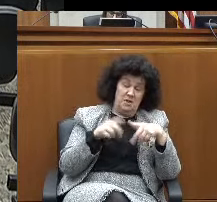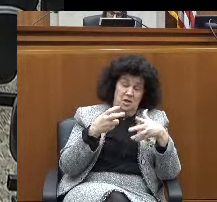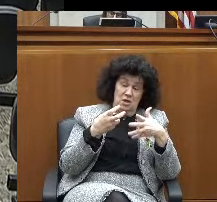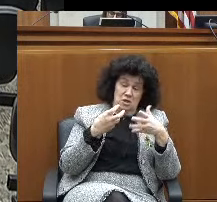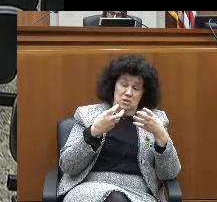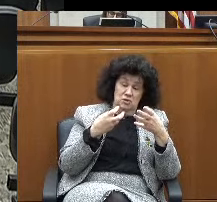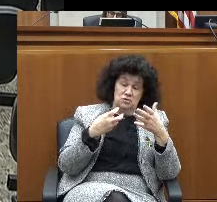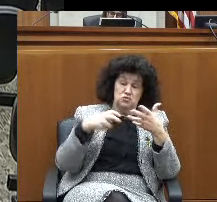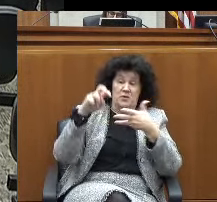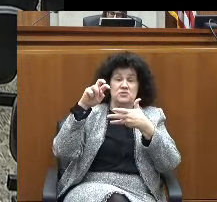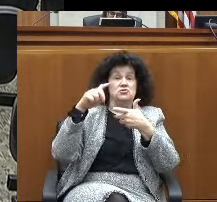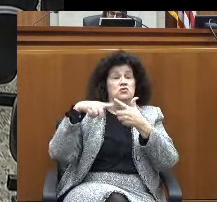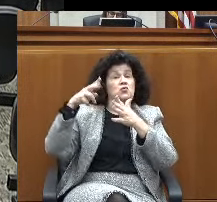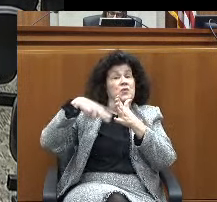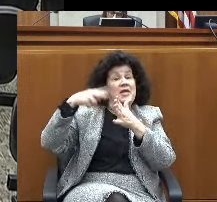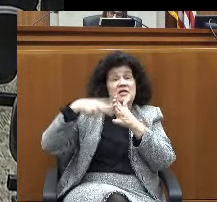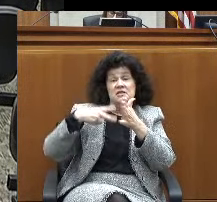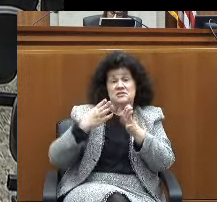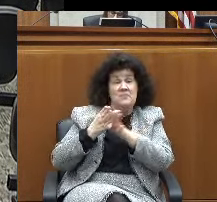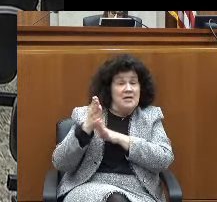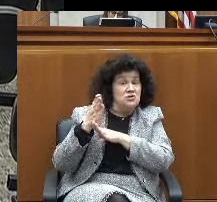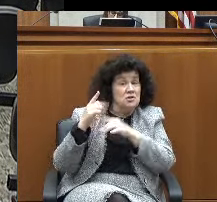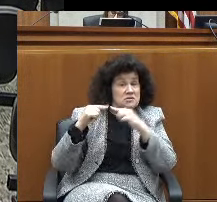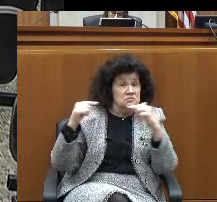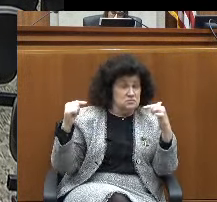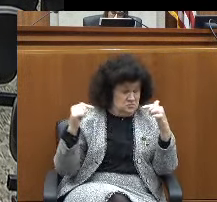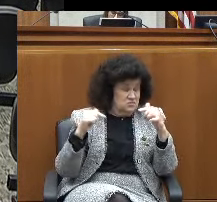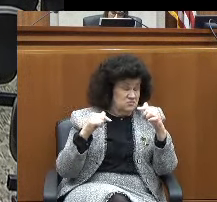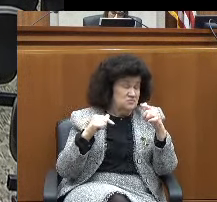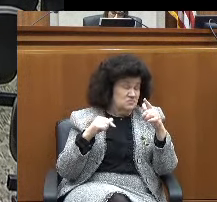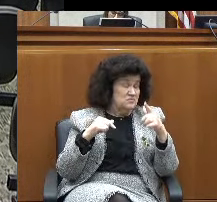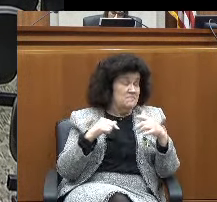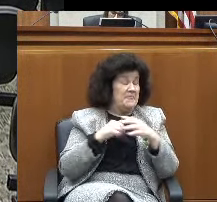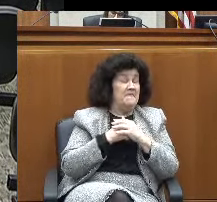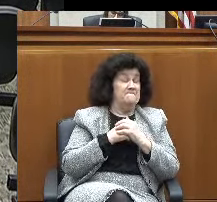to reading specialist, something like that as well?